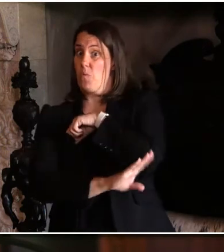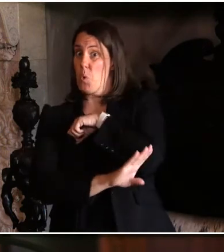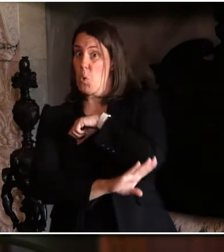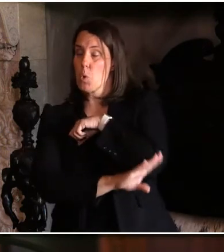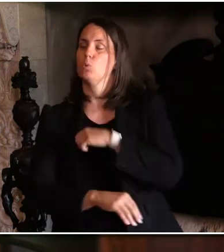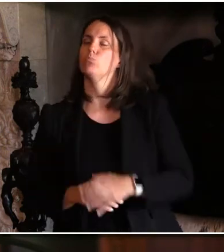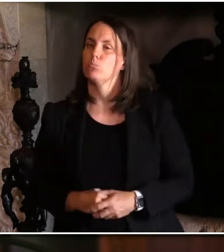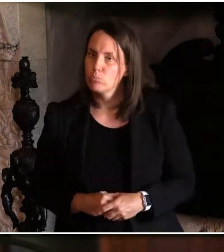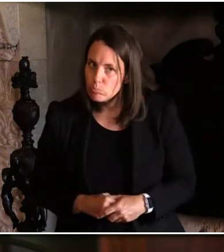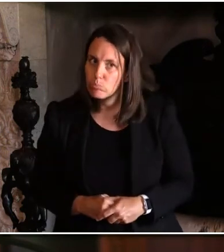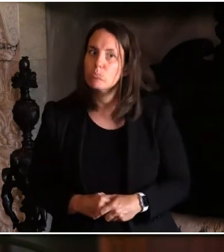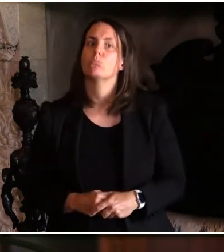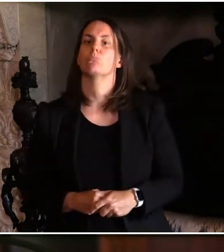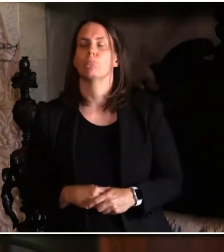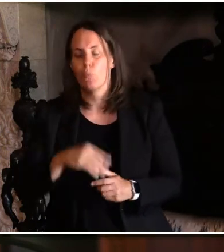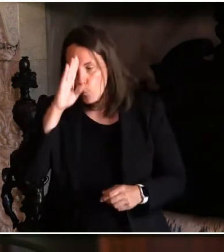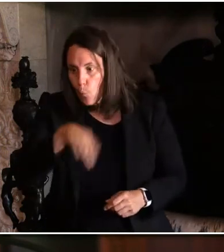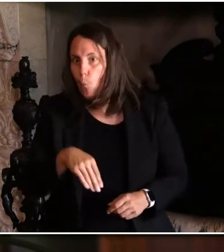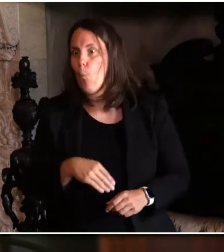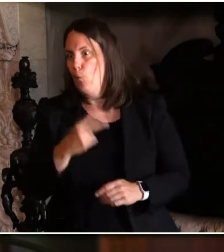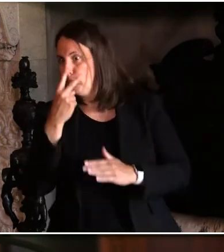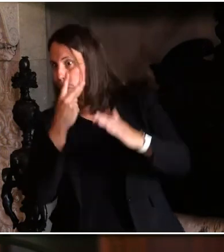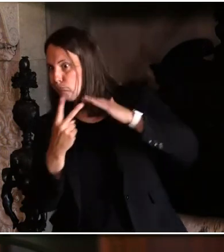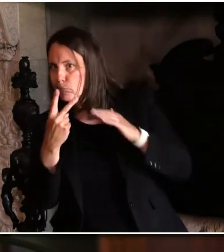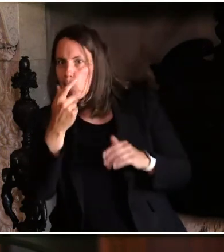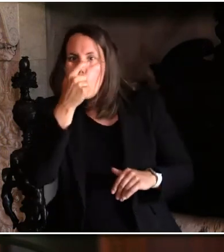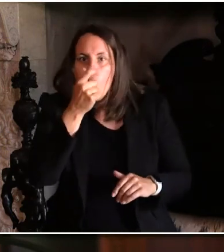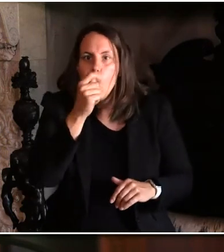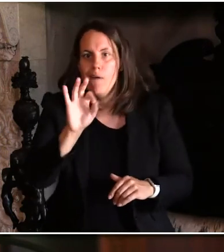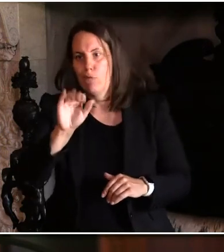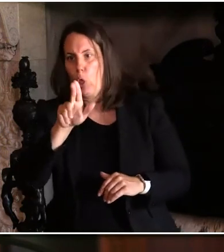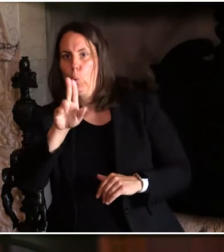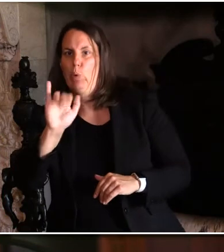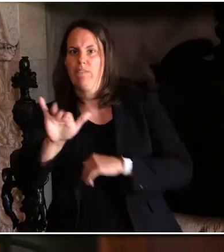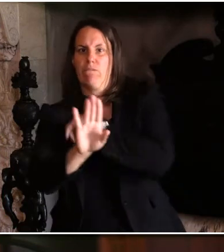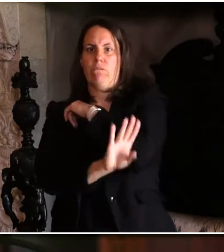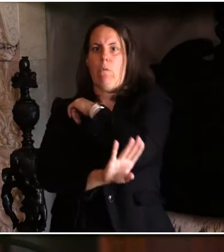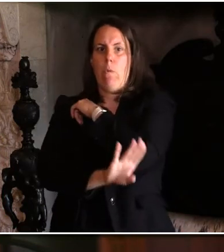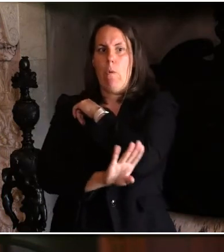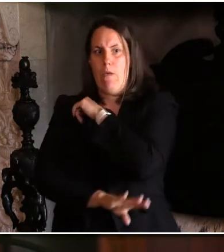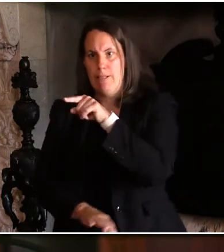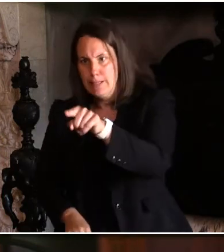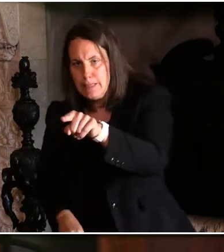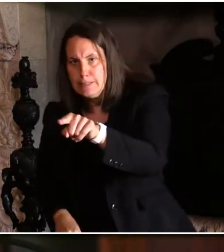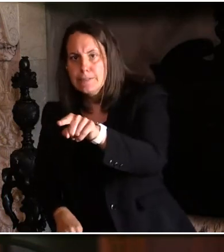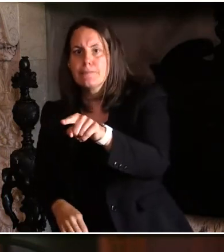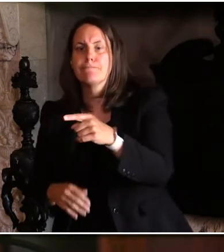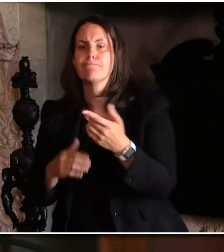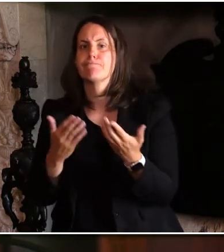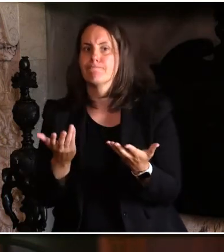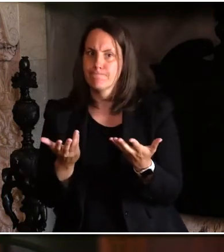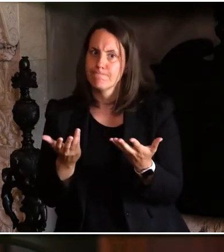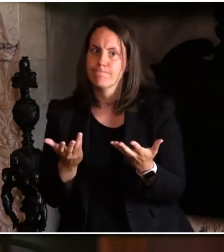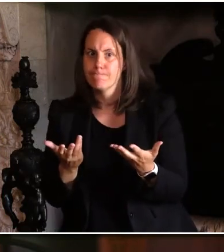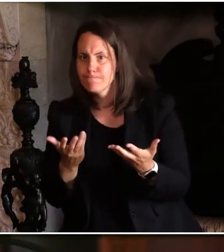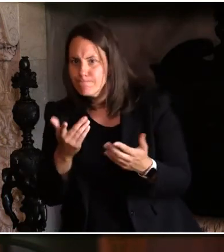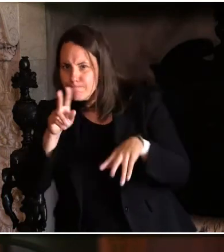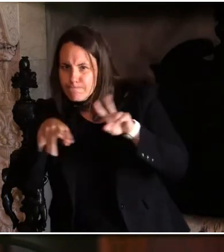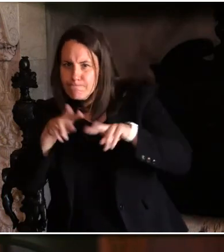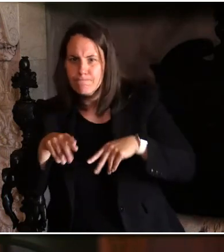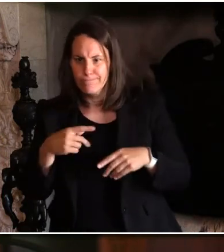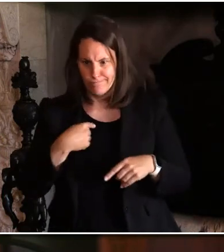season starts, and you can't really tell the difference between the symptoms of influenza and the symptoms of